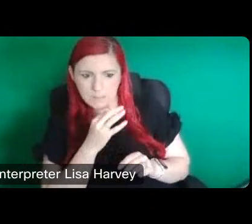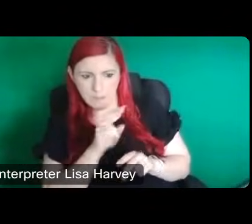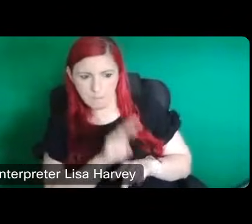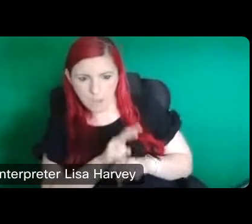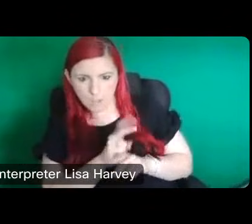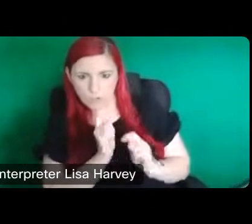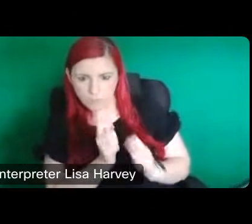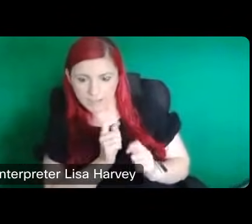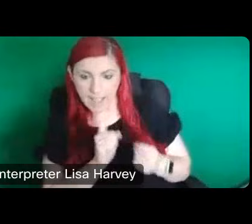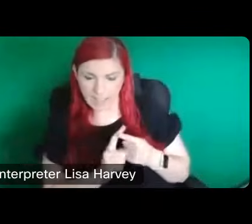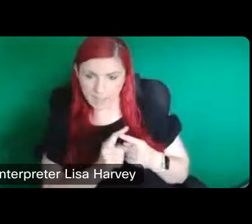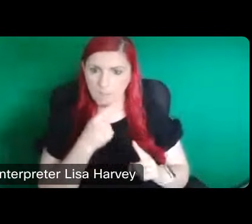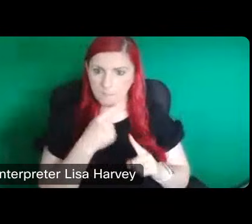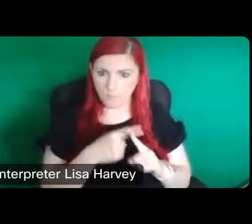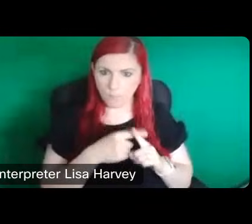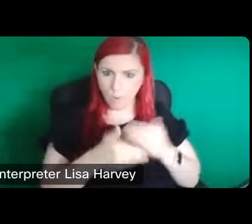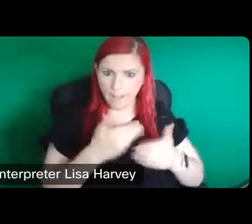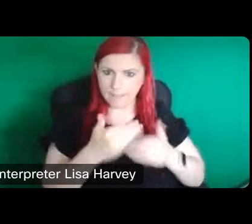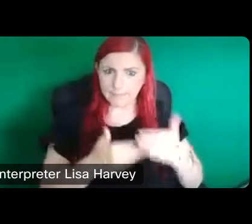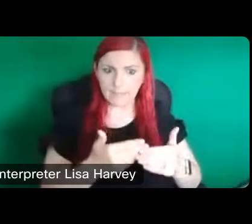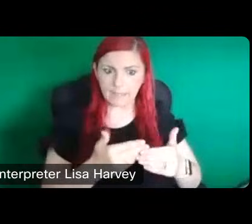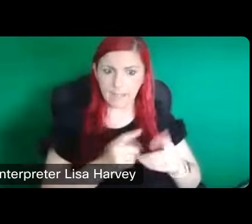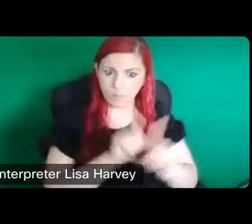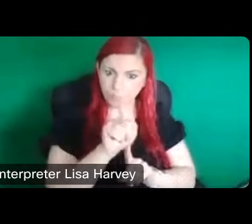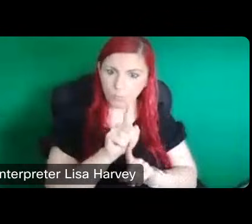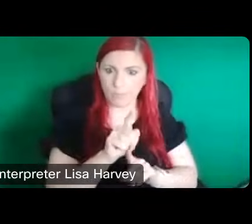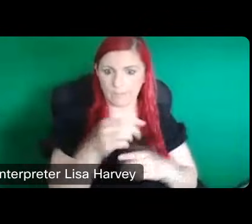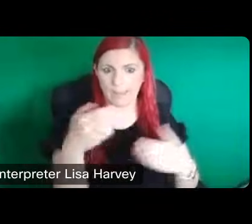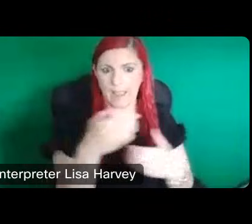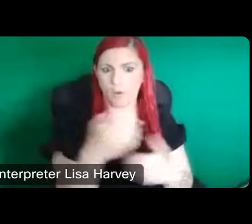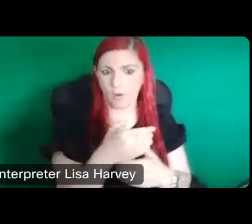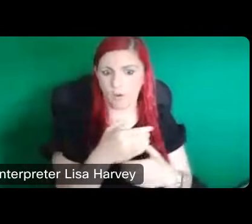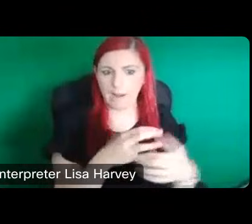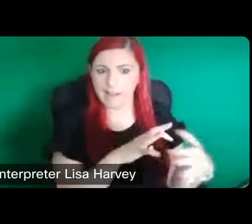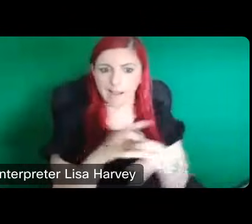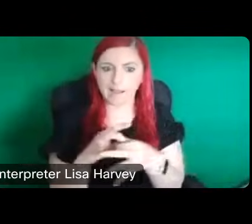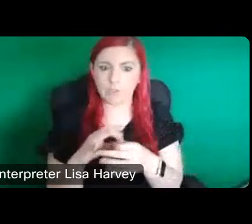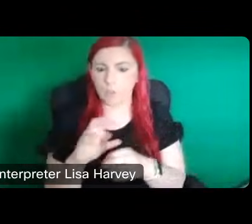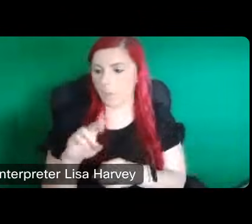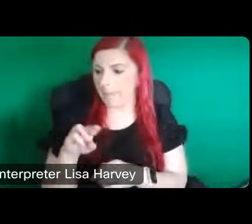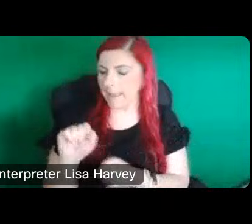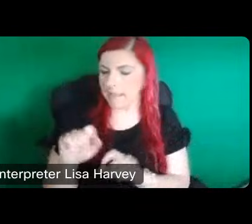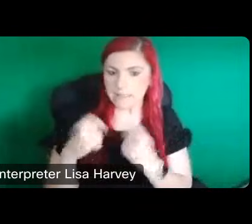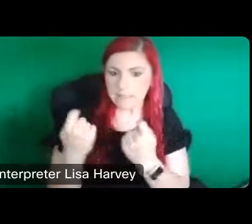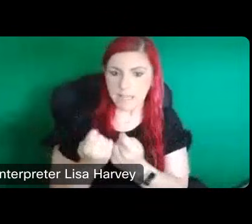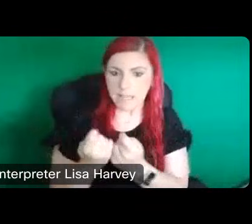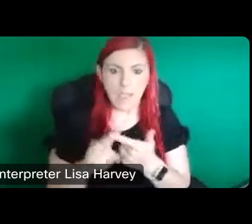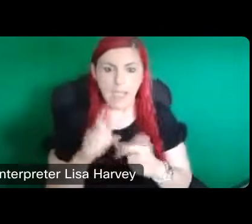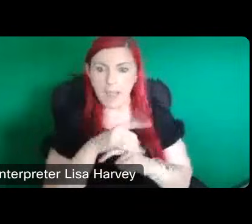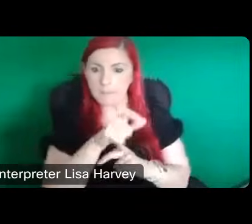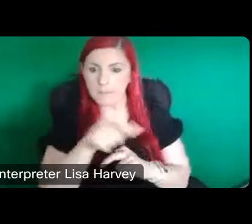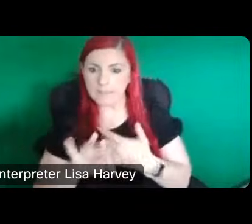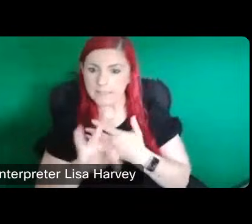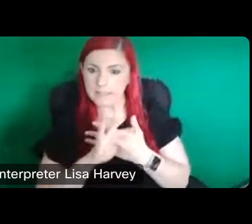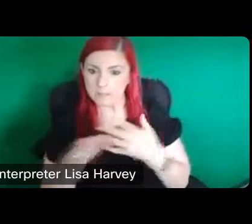care, linking it to our improvement programs. Our QPS Connect team and our Patient Safety Together program